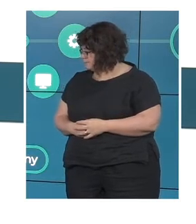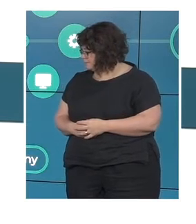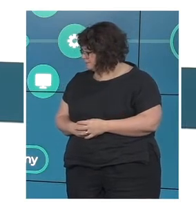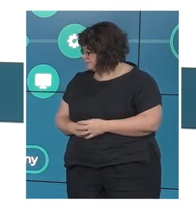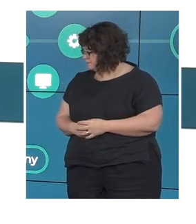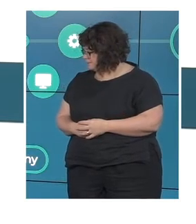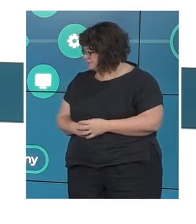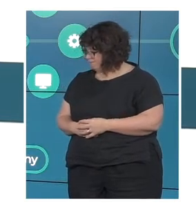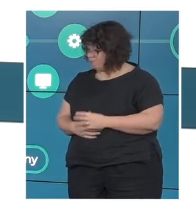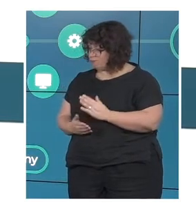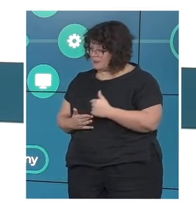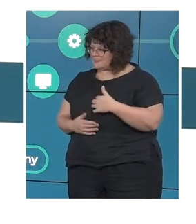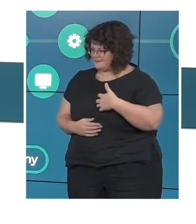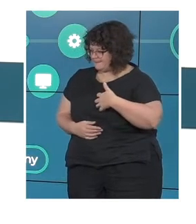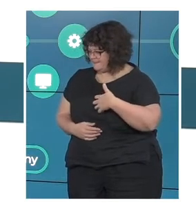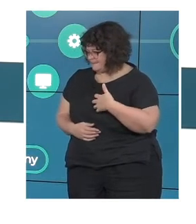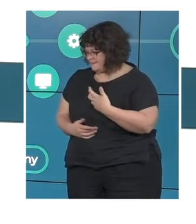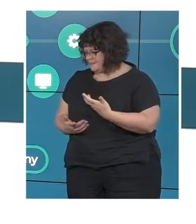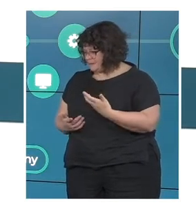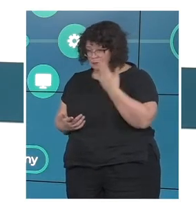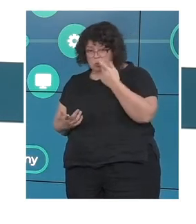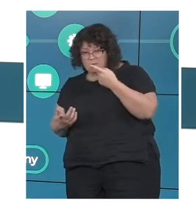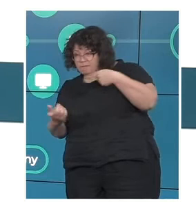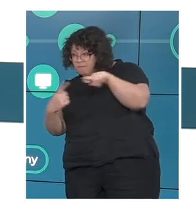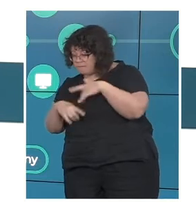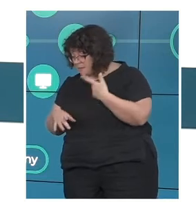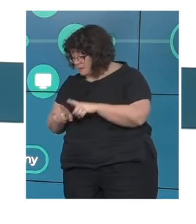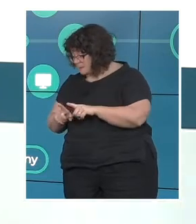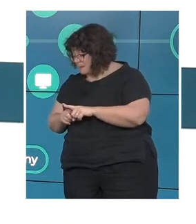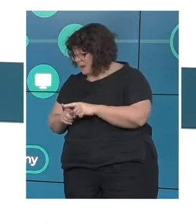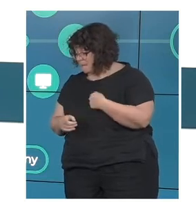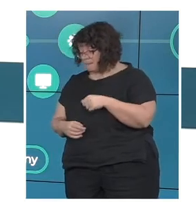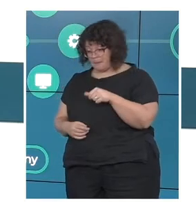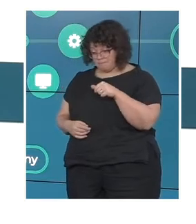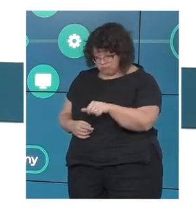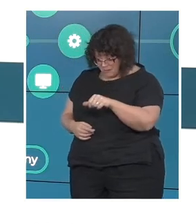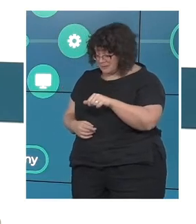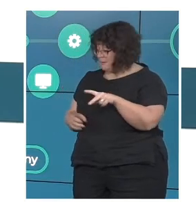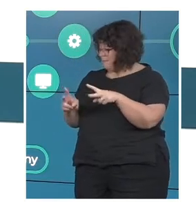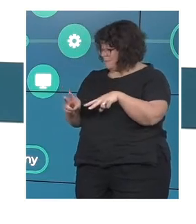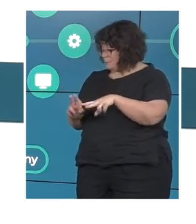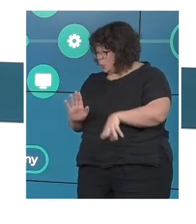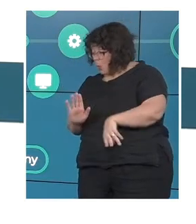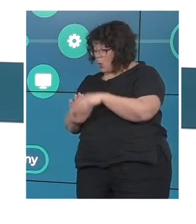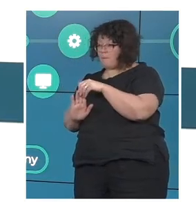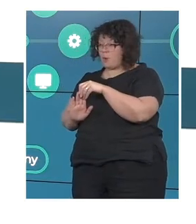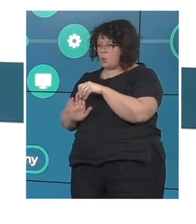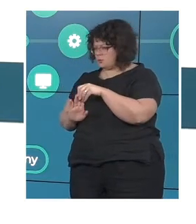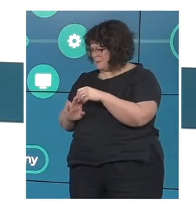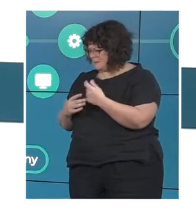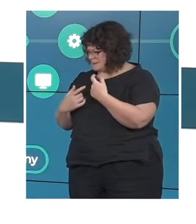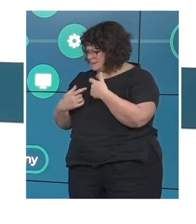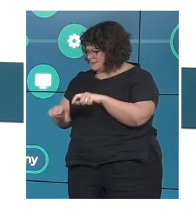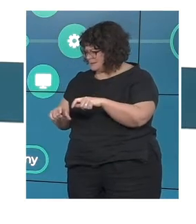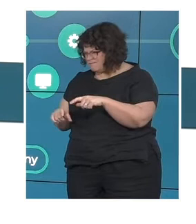it still has audio. It hasn't worked basically, so sometimes what I do as well within the post or